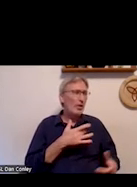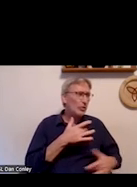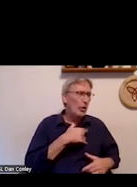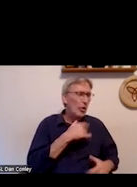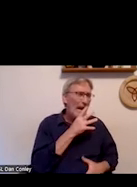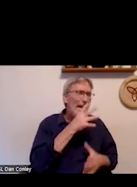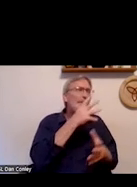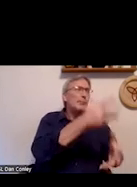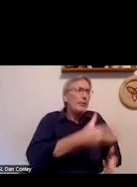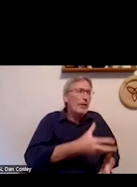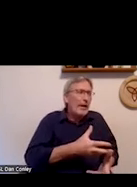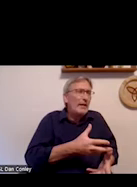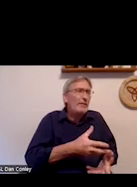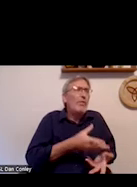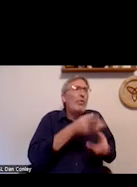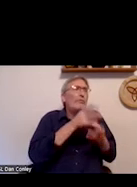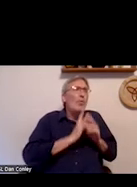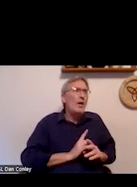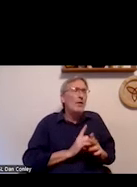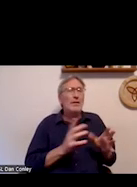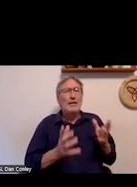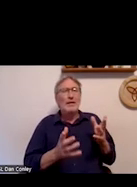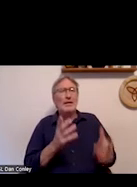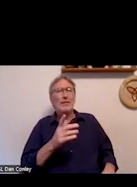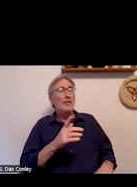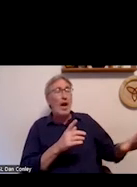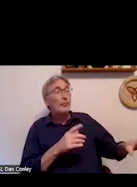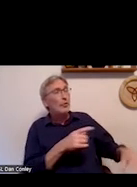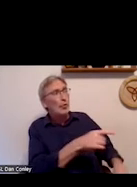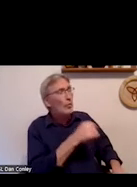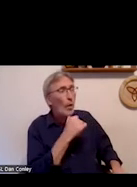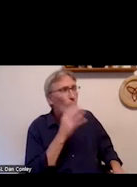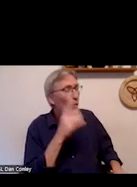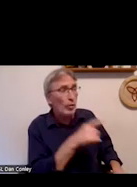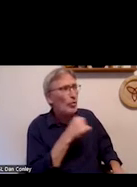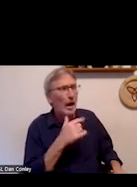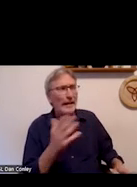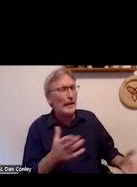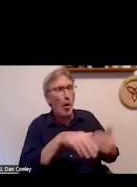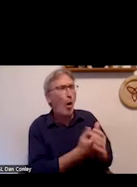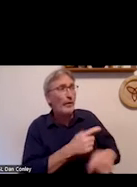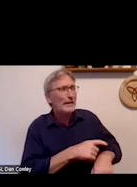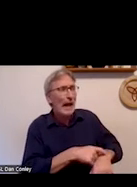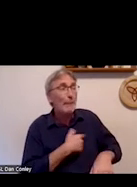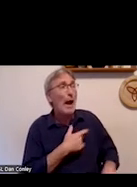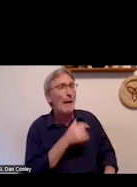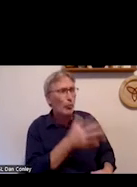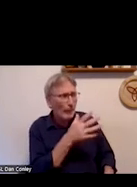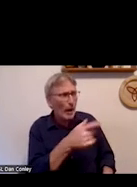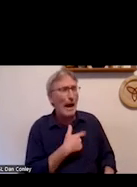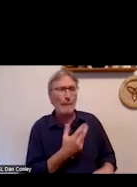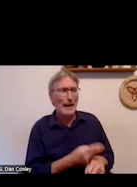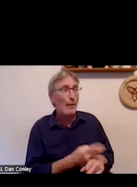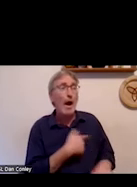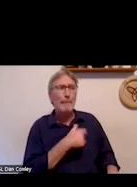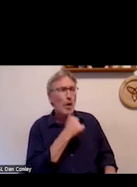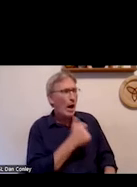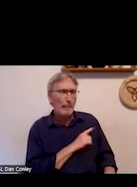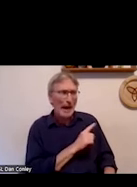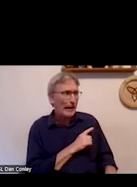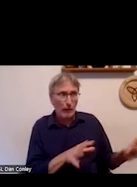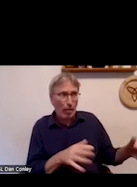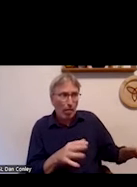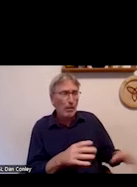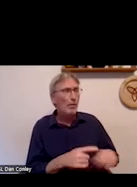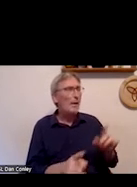fine. He may look fine to you, but you're not with him all the time. I'm his grandmother. I'm taking care of him. I'm not panicking.